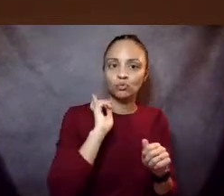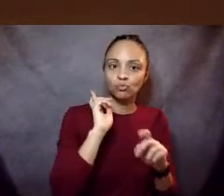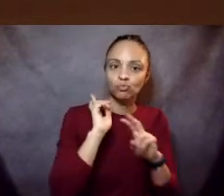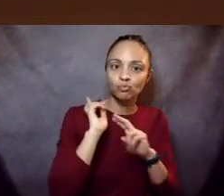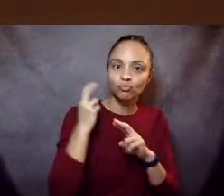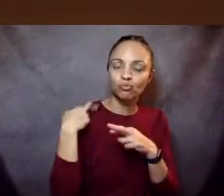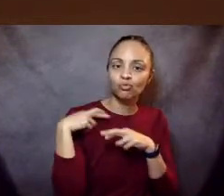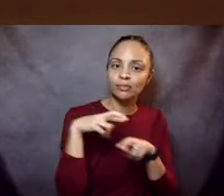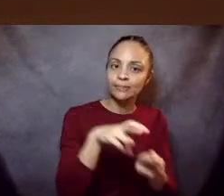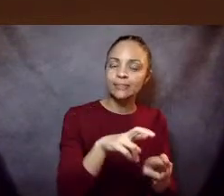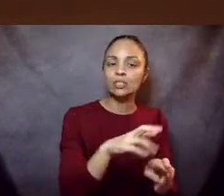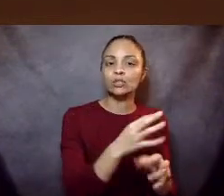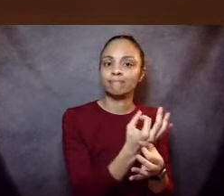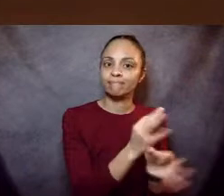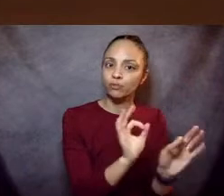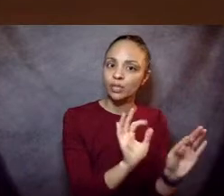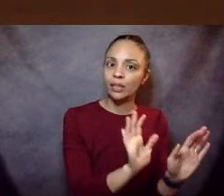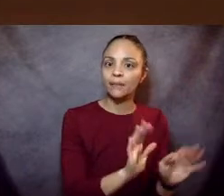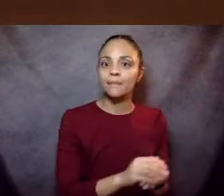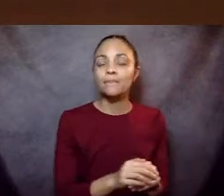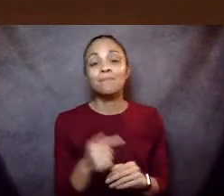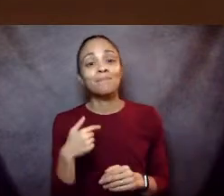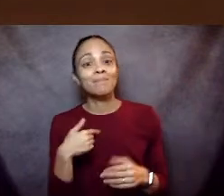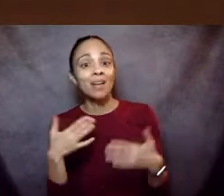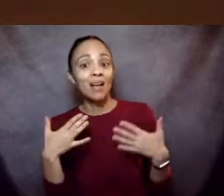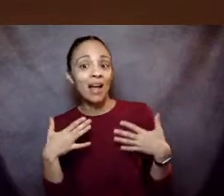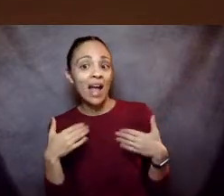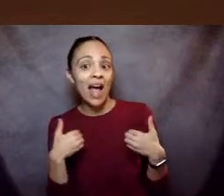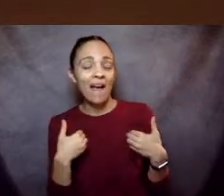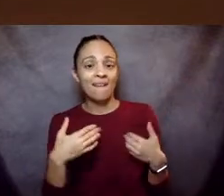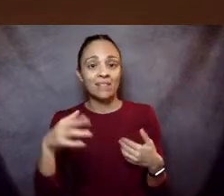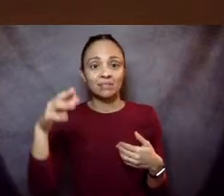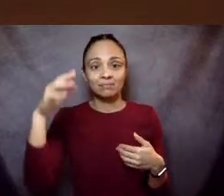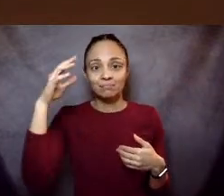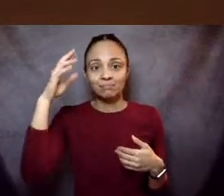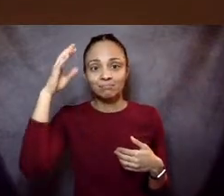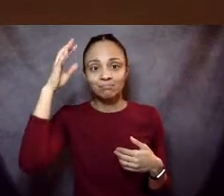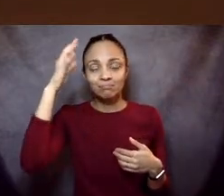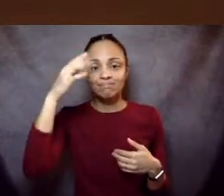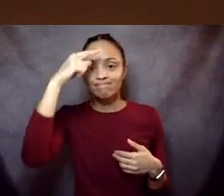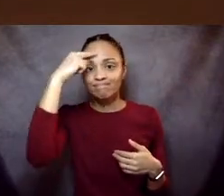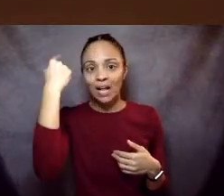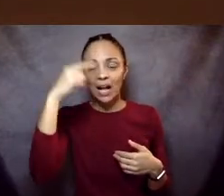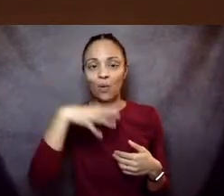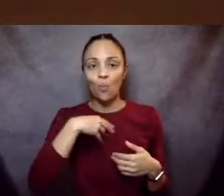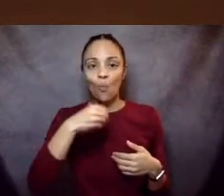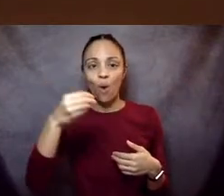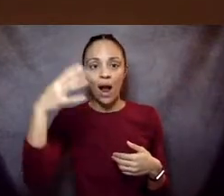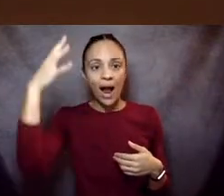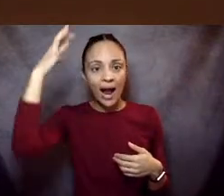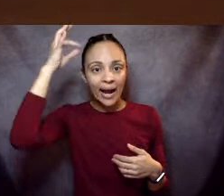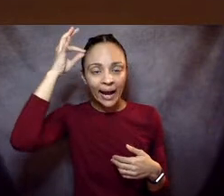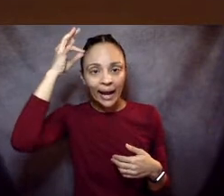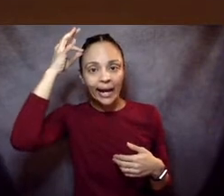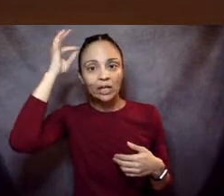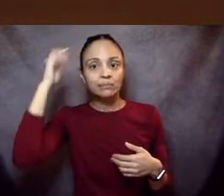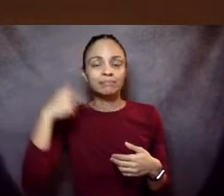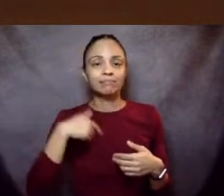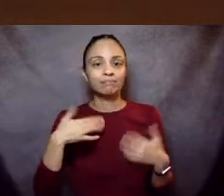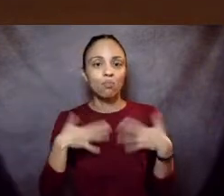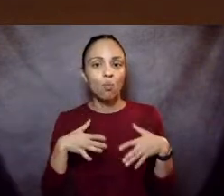dreads, and I am wearing today blue and white beaded large hoop